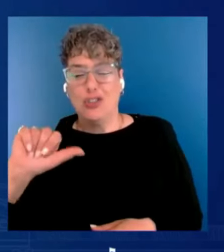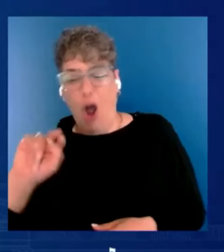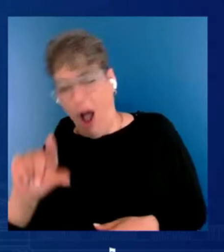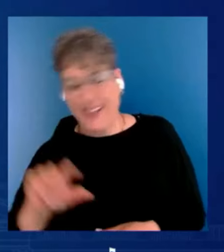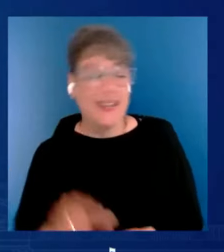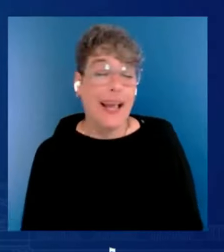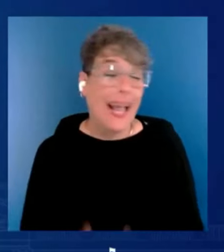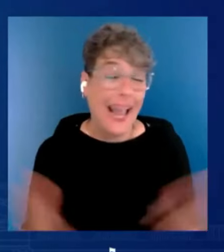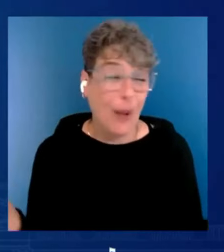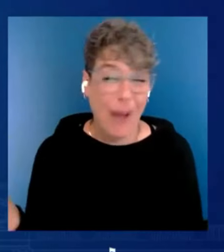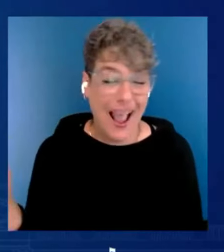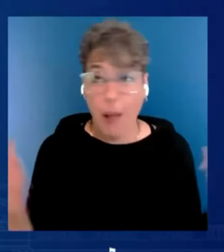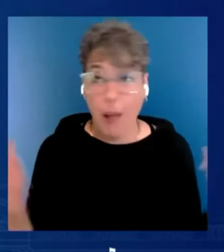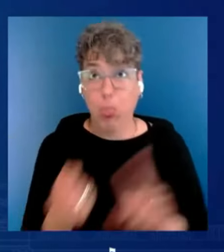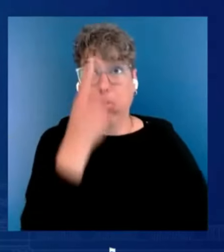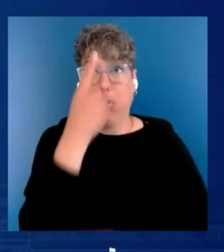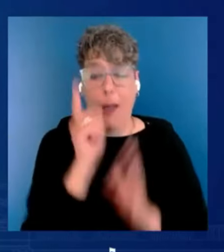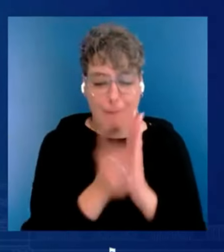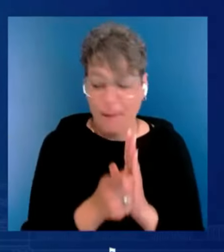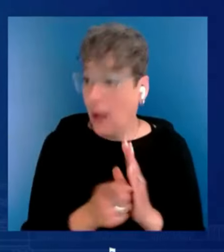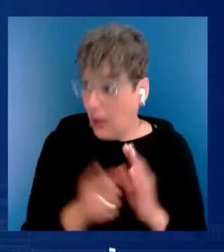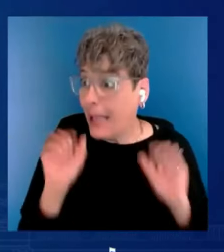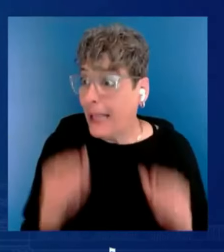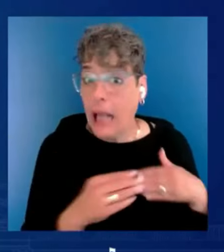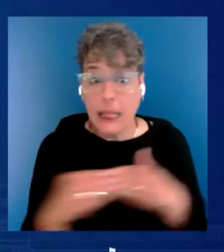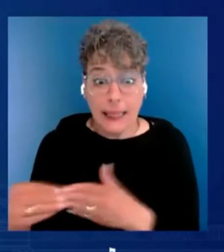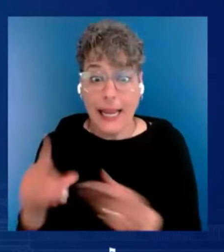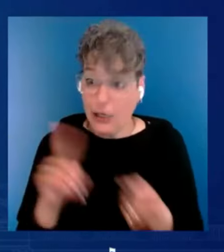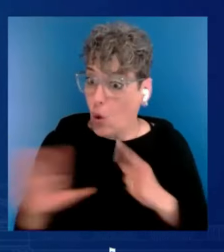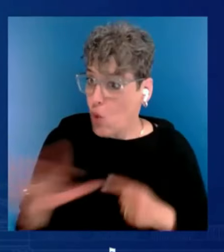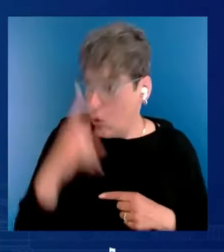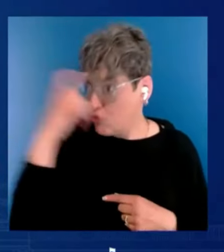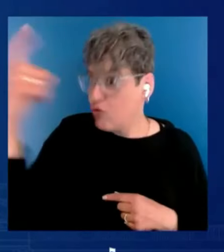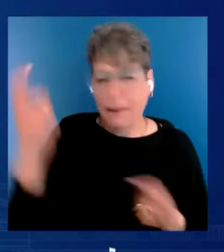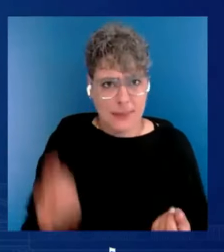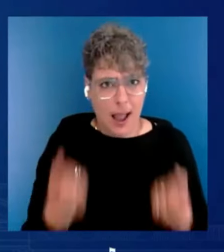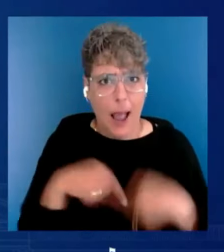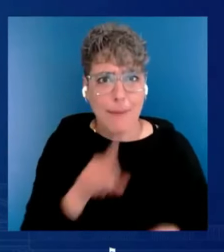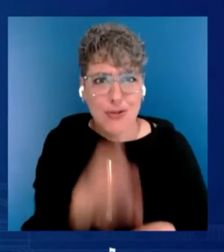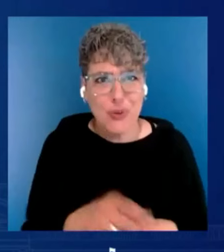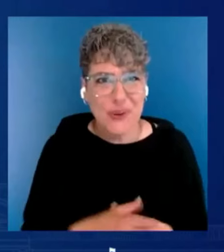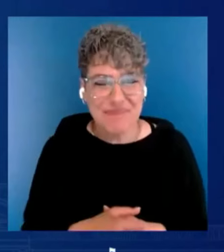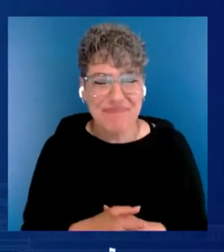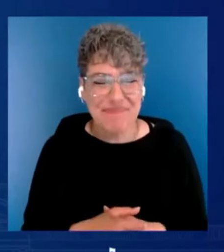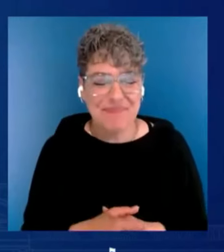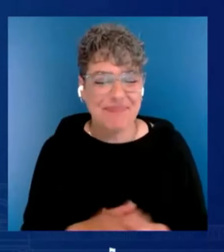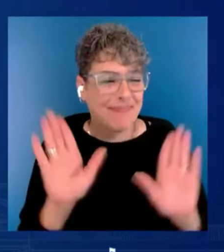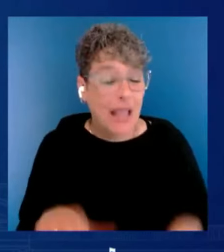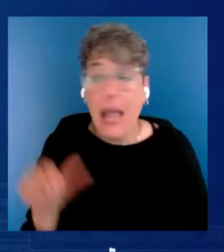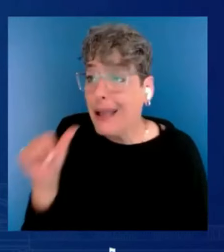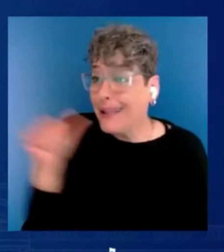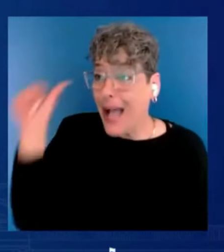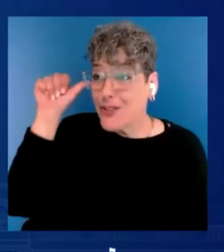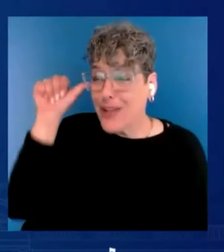can sometimes lead to your dreams coming true in government. But yesterday was Mother's Day. How many people celebrated Mother's